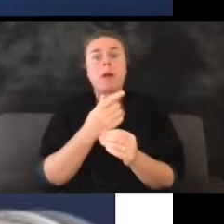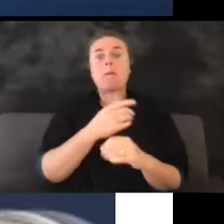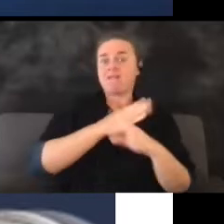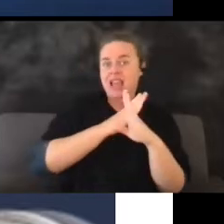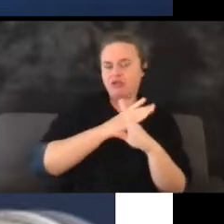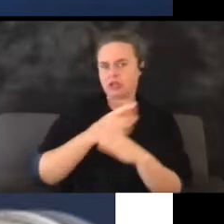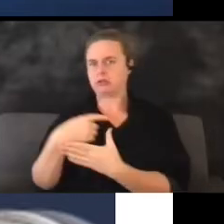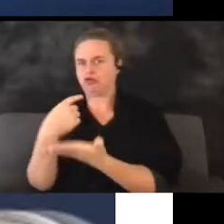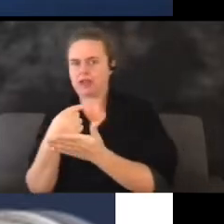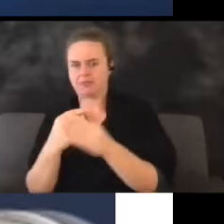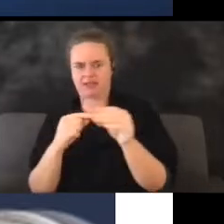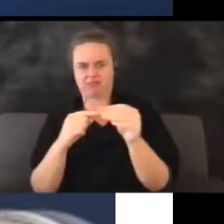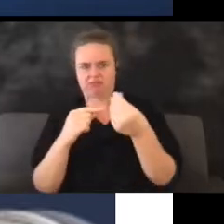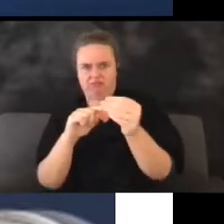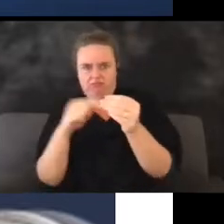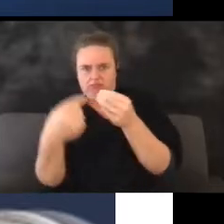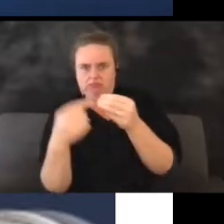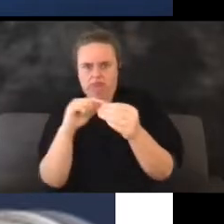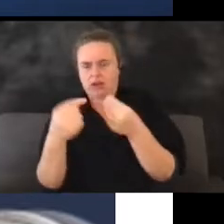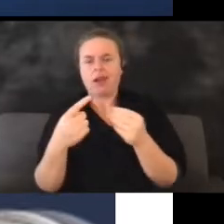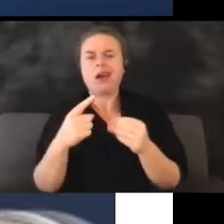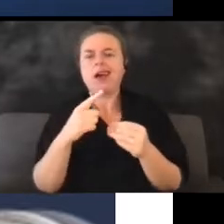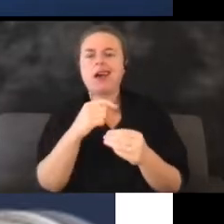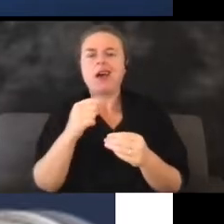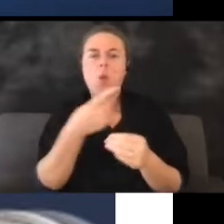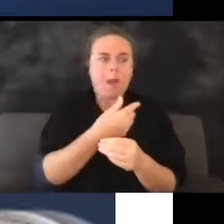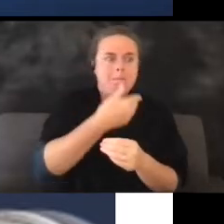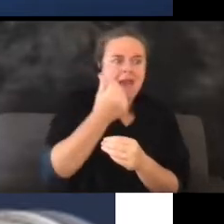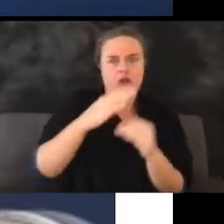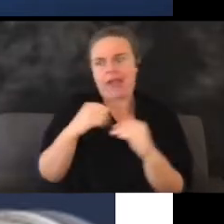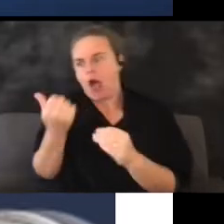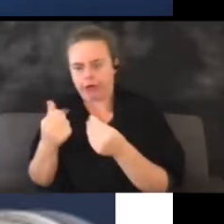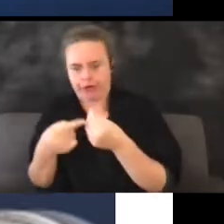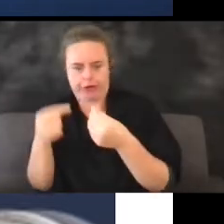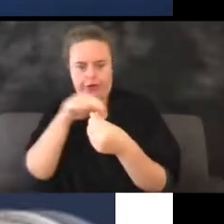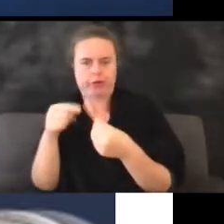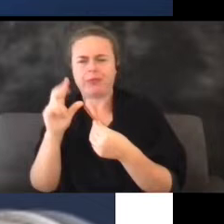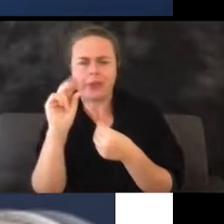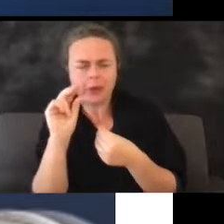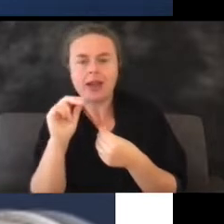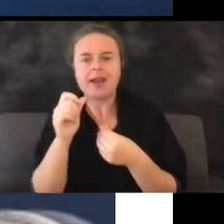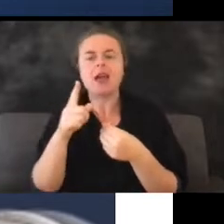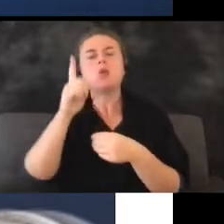is better than the other. They are not interchangeable, however, and they each have their own unique characteristics.